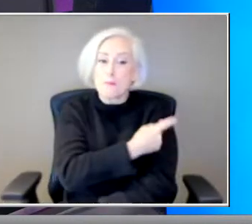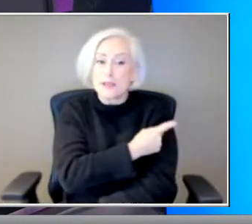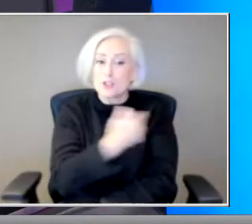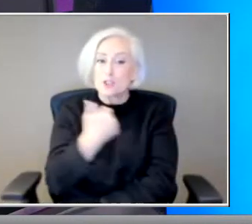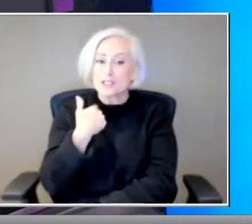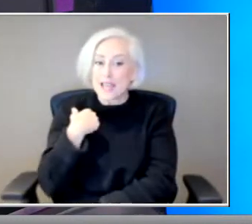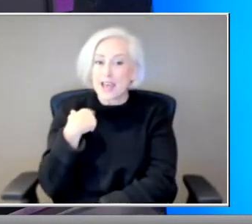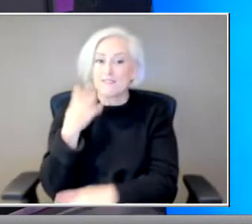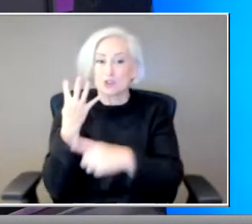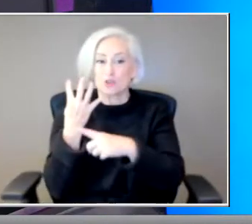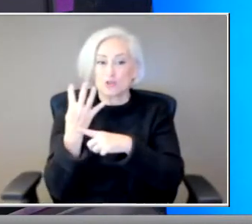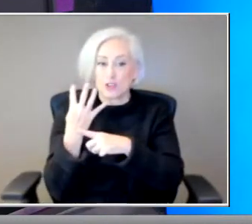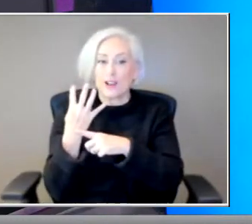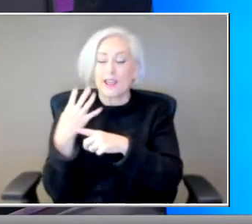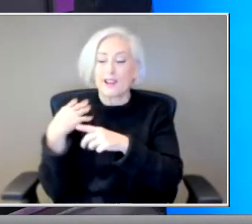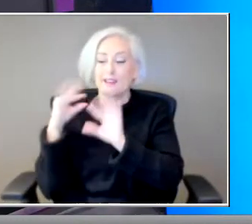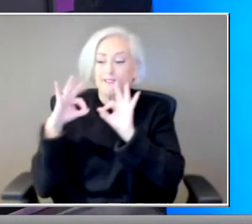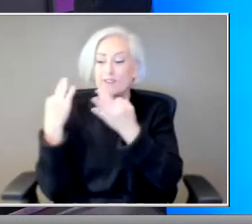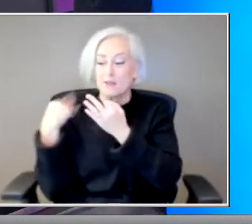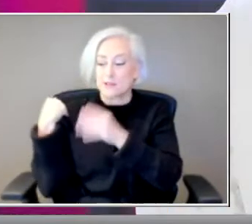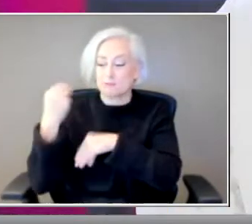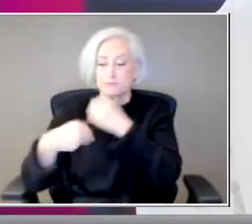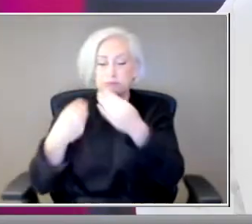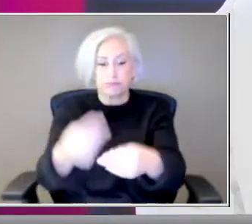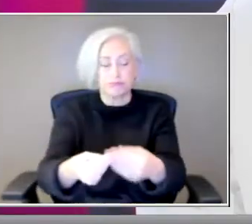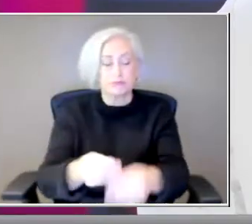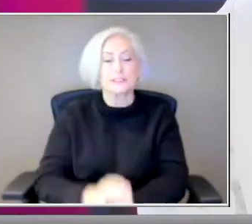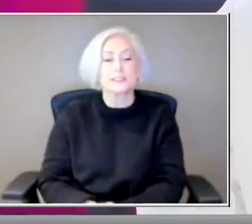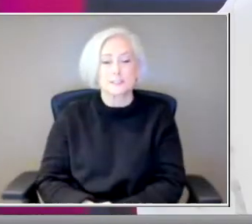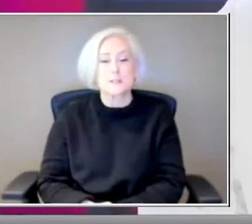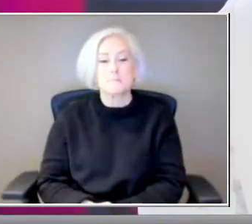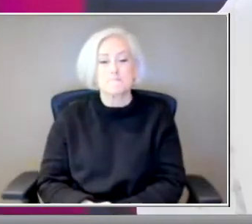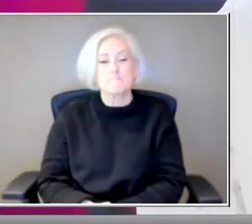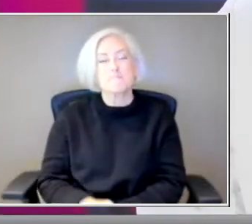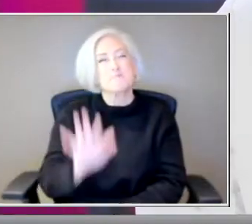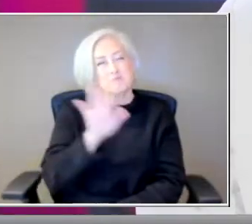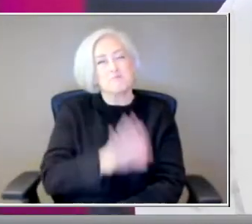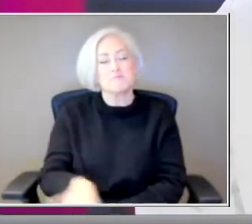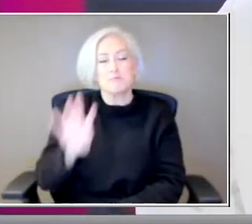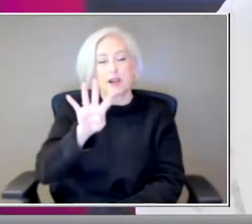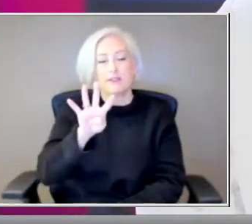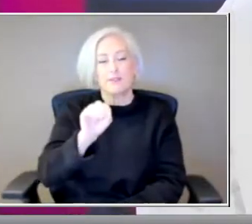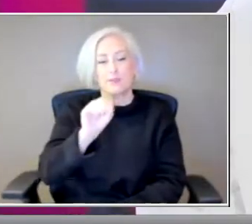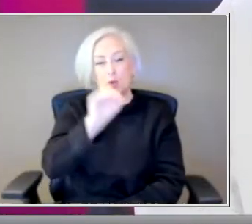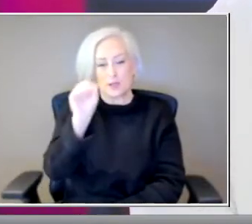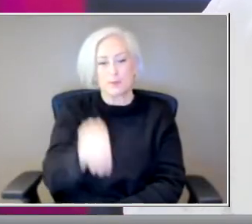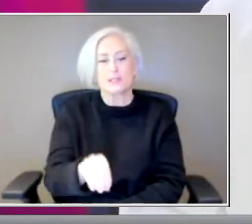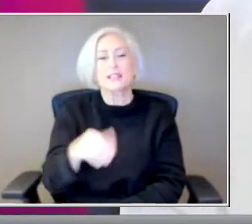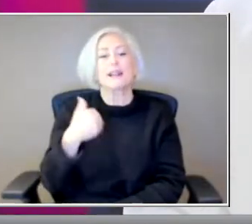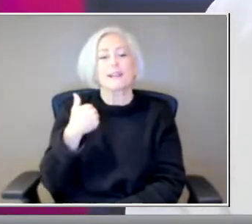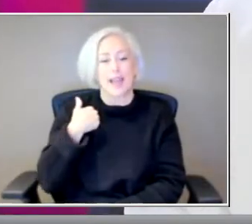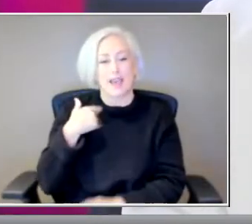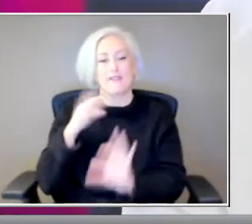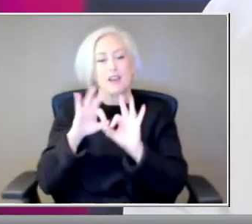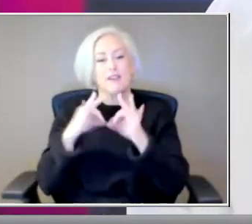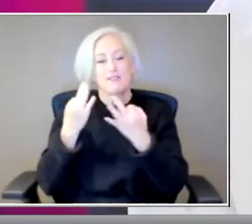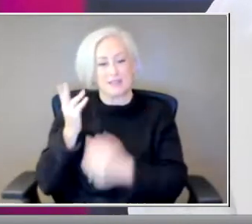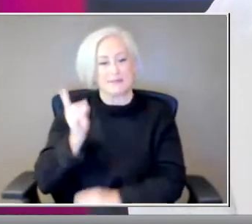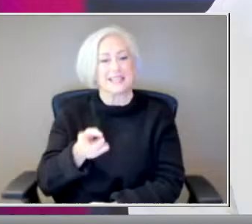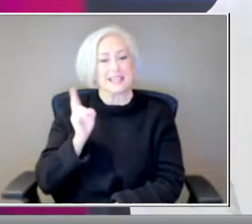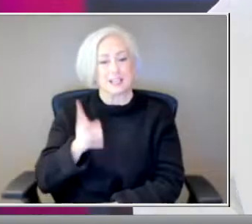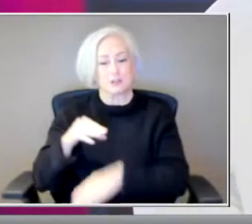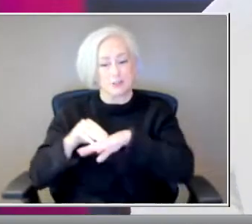history? I would say about 40% of them have genetic history to contribute to heart disease.